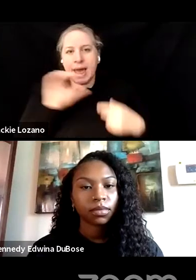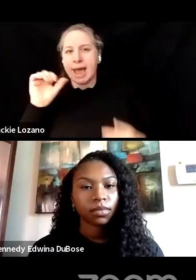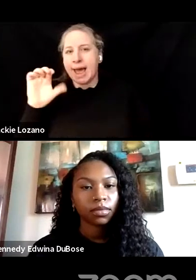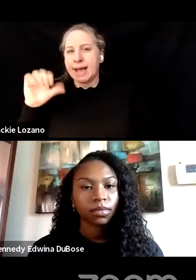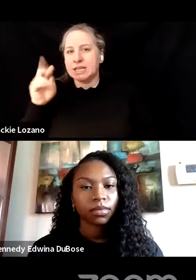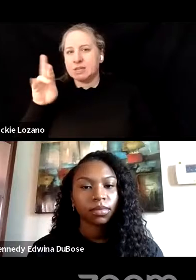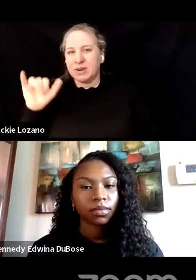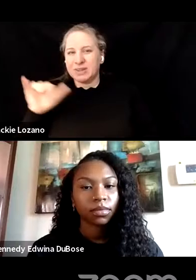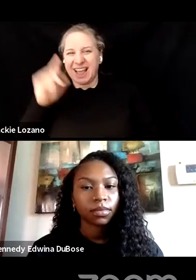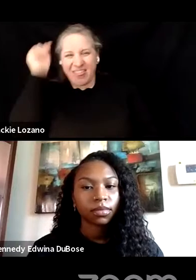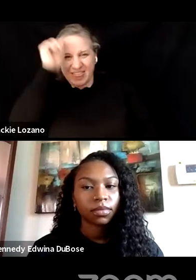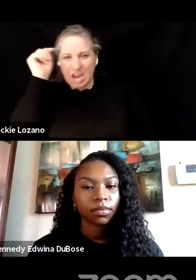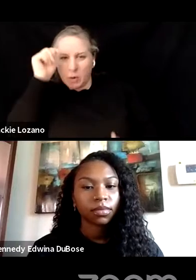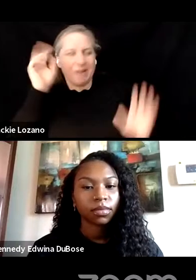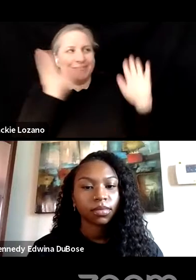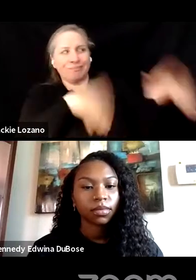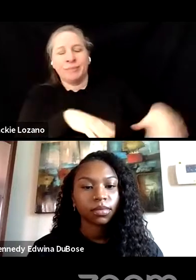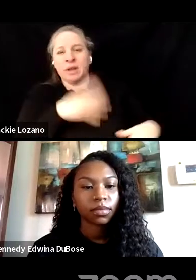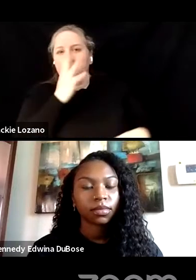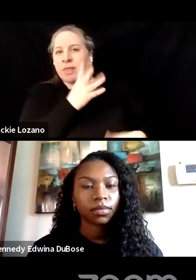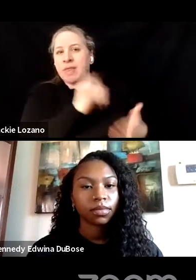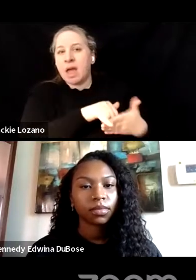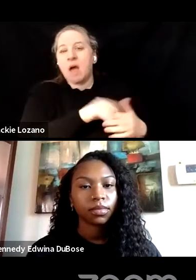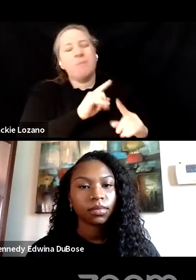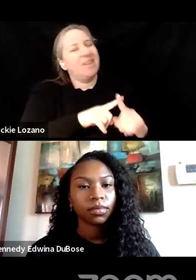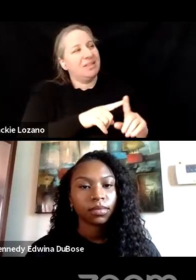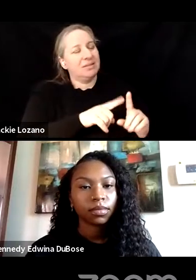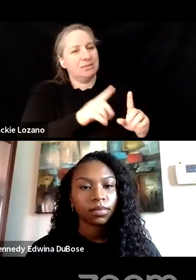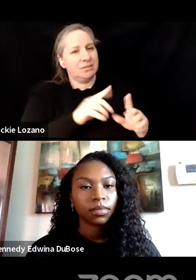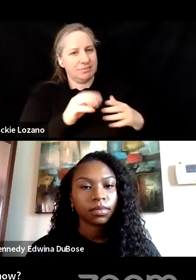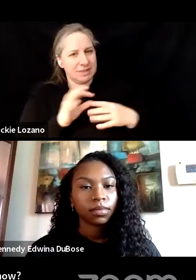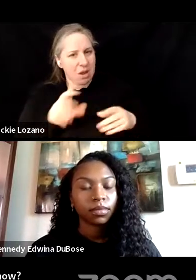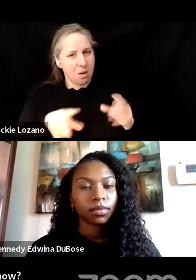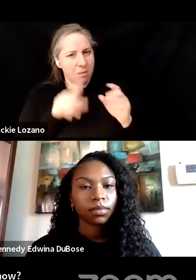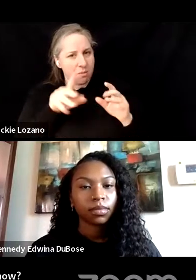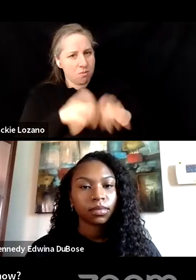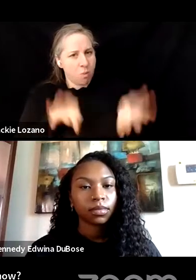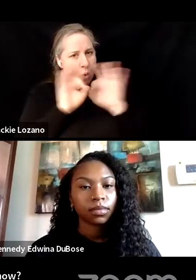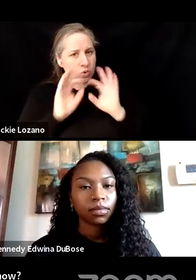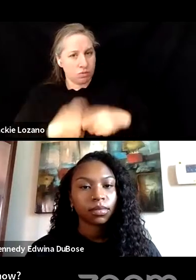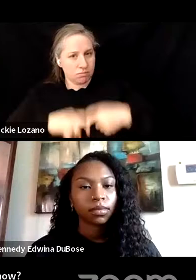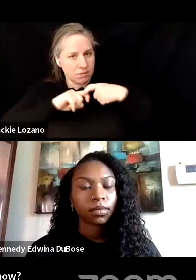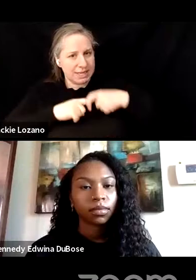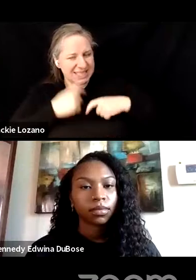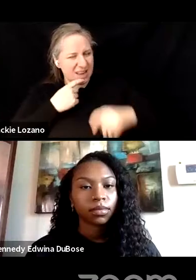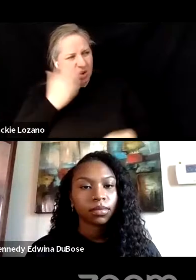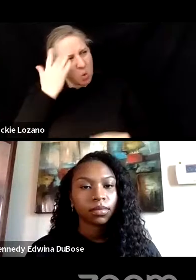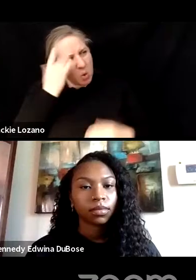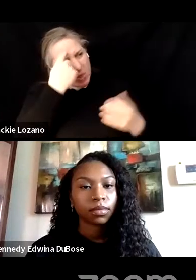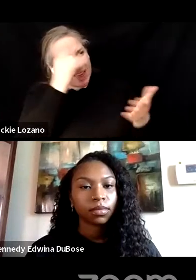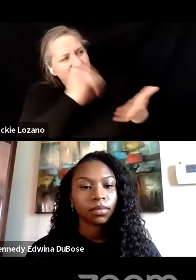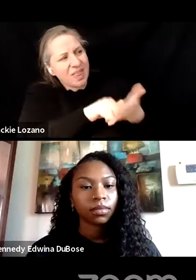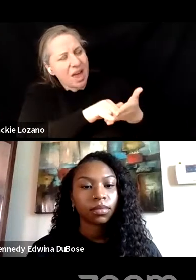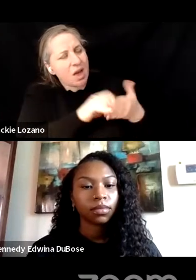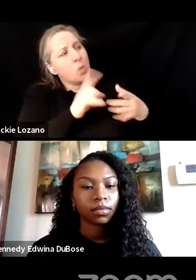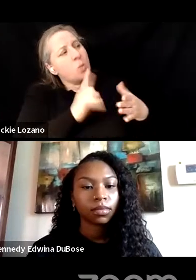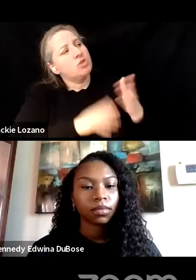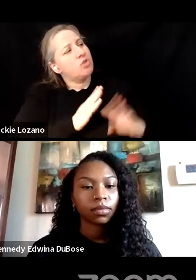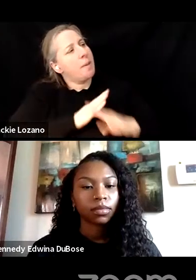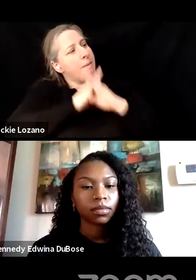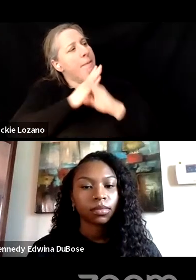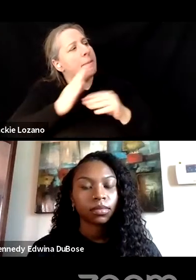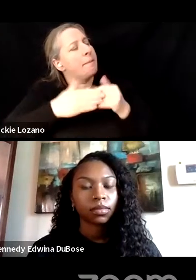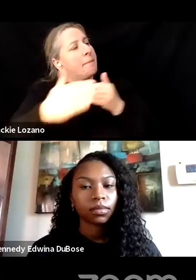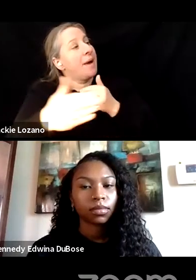but to say, why do you think that? Or what's the barrier to you, you know, moving forward, whether it's